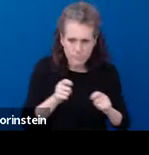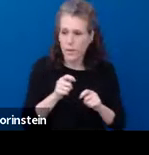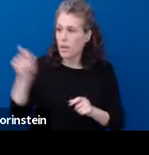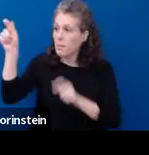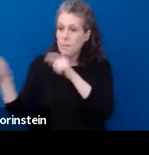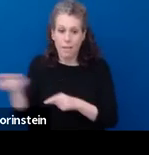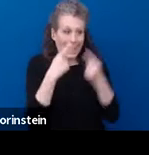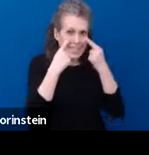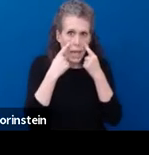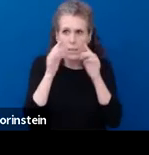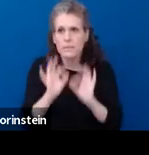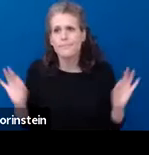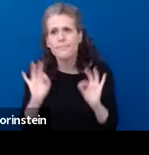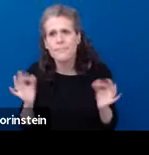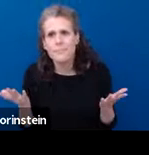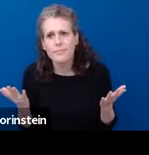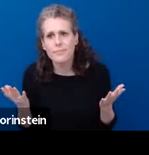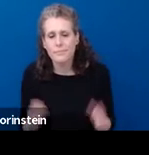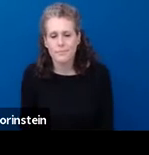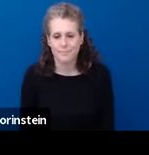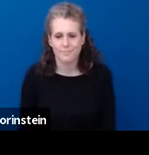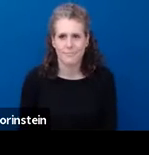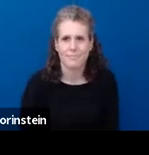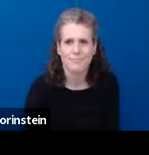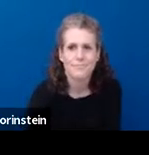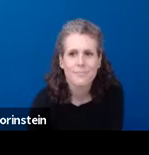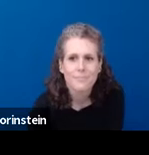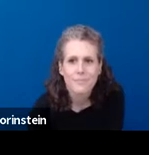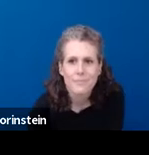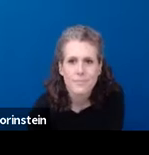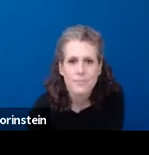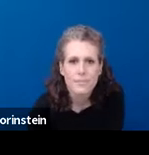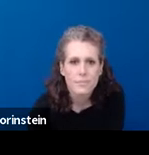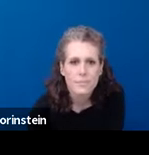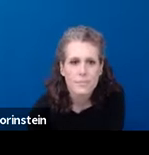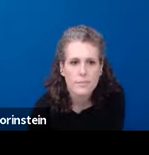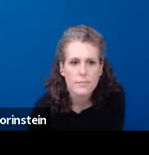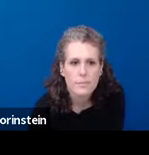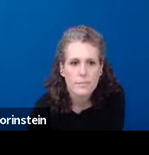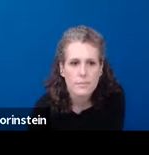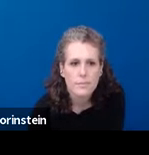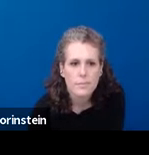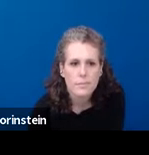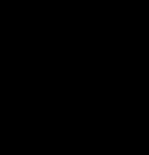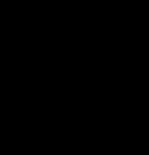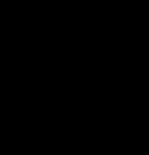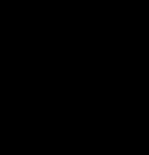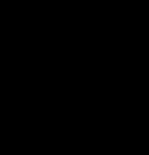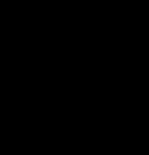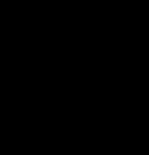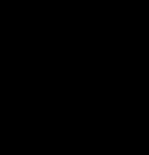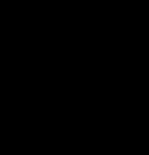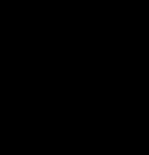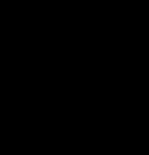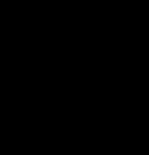users. So that is why, together with our beloved partners in the other countries, we